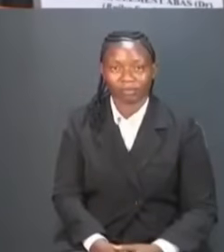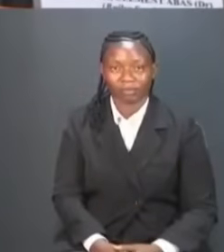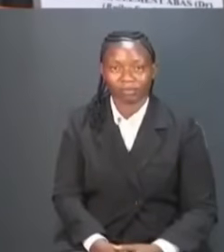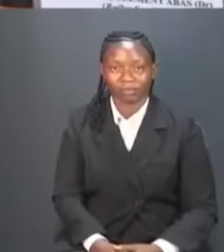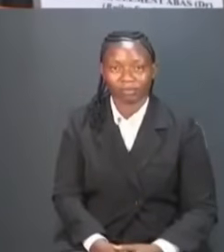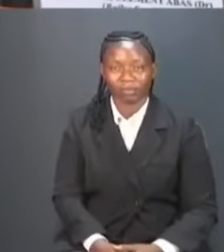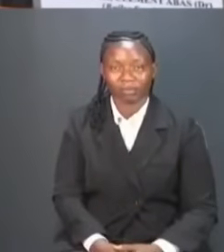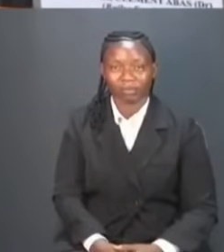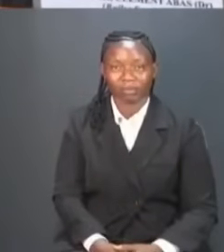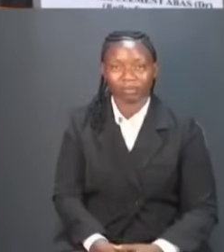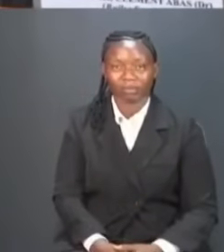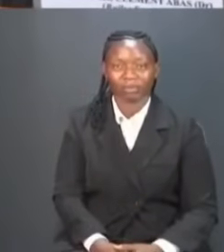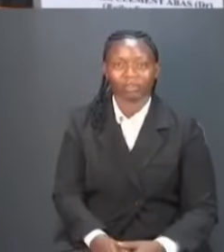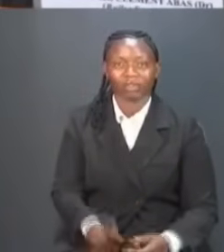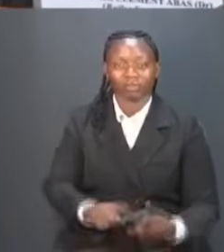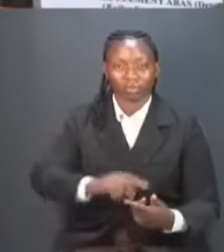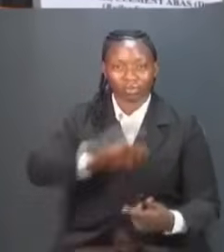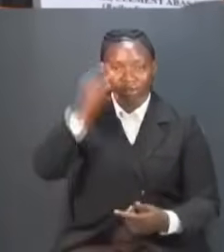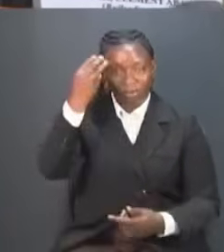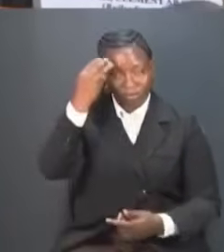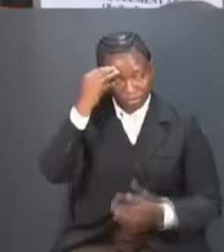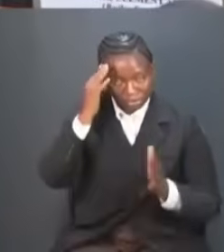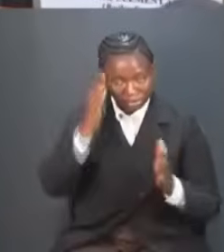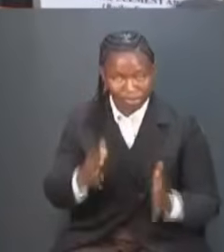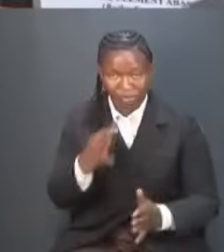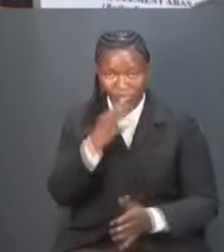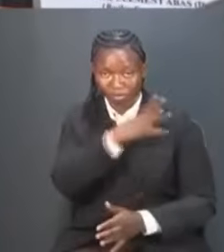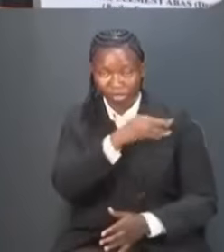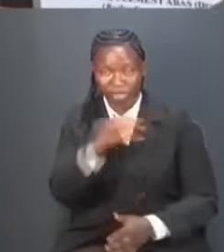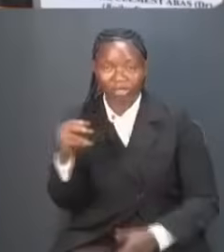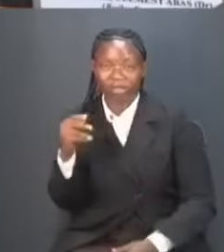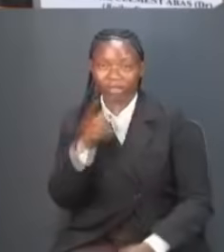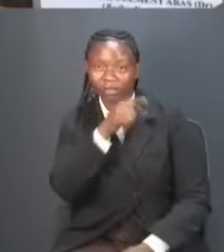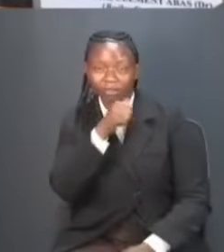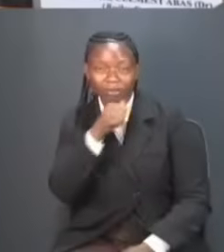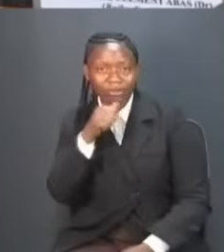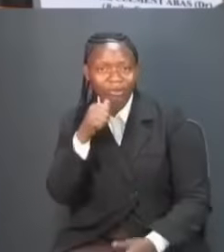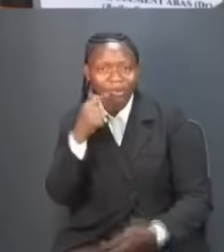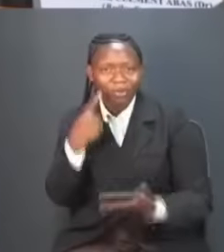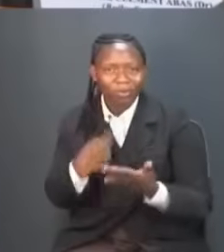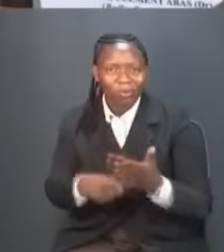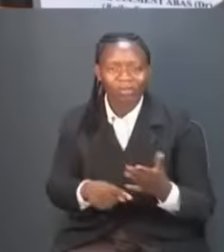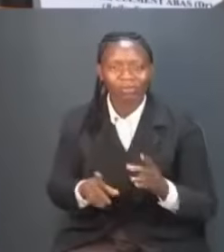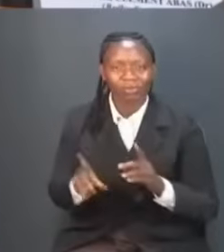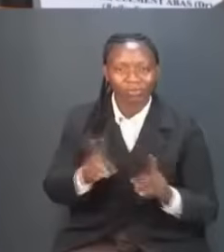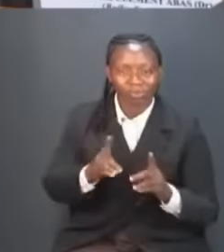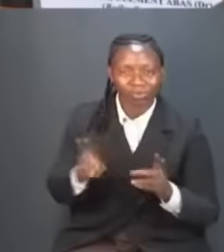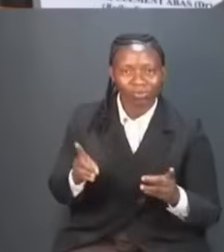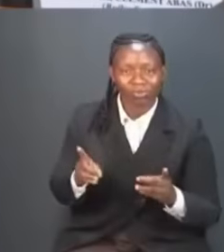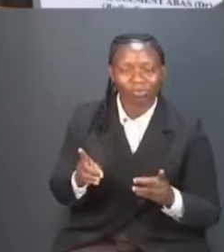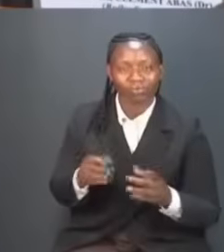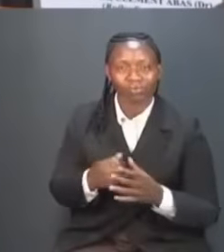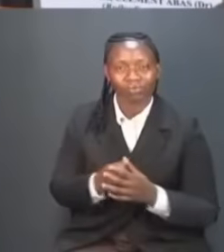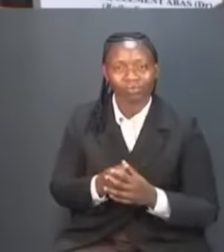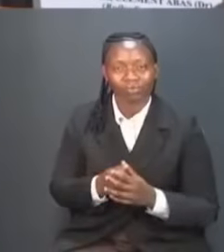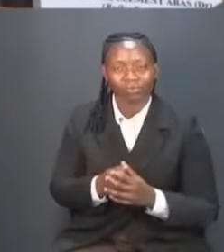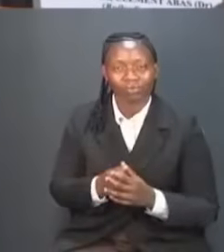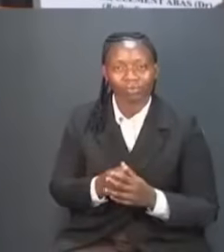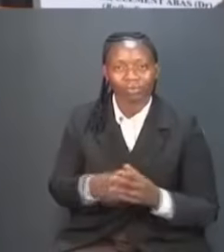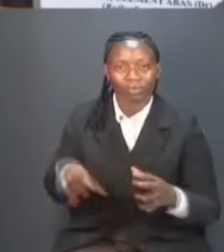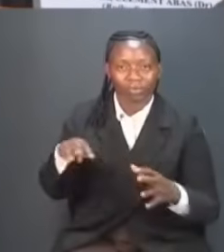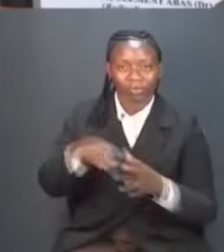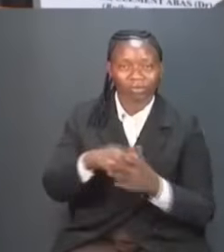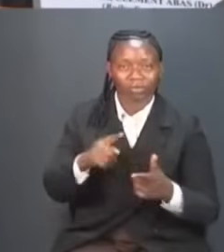To ask the Minister for Food and Agriculture what initiatives have been implemented to